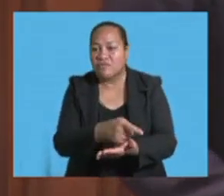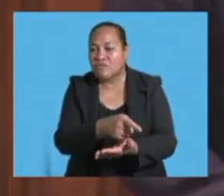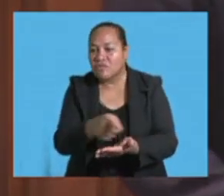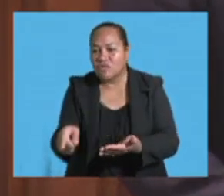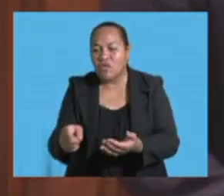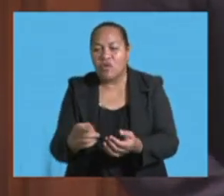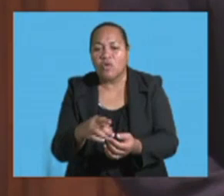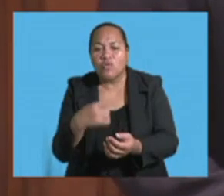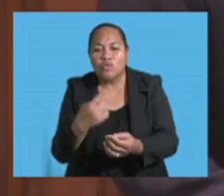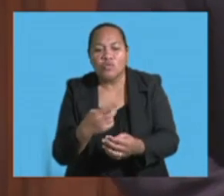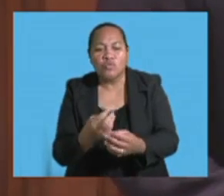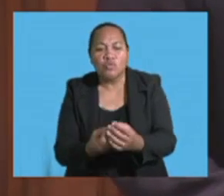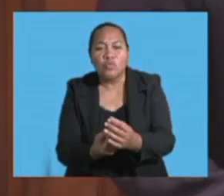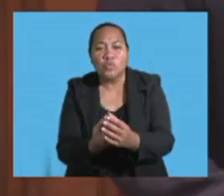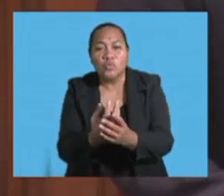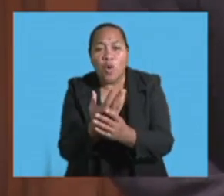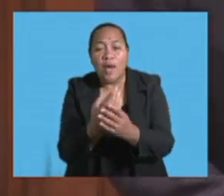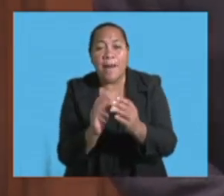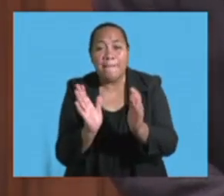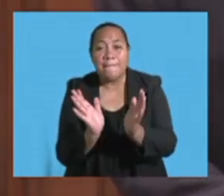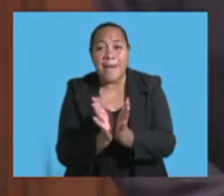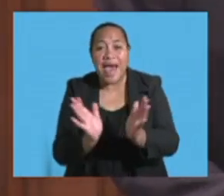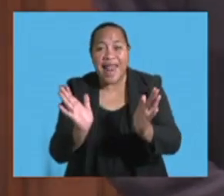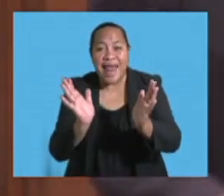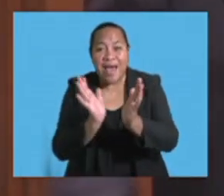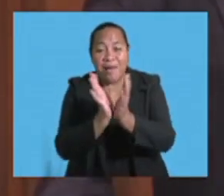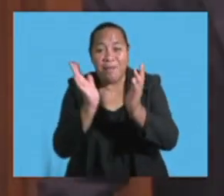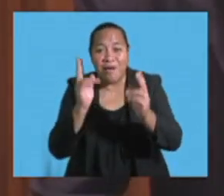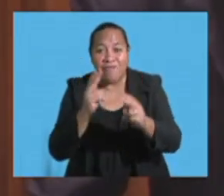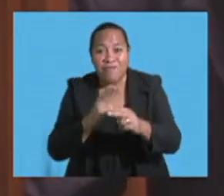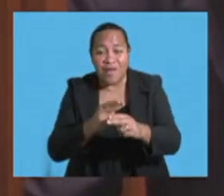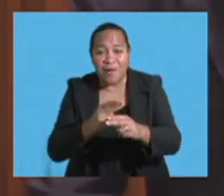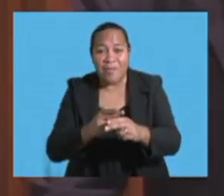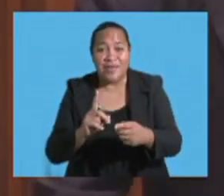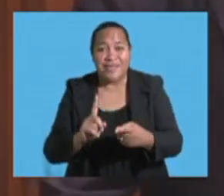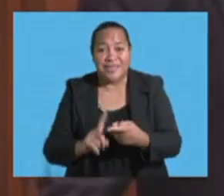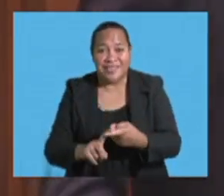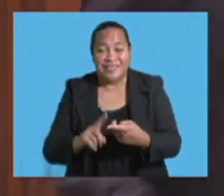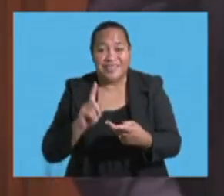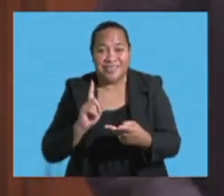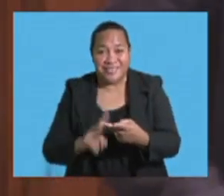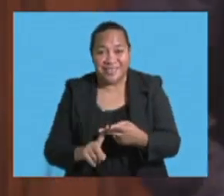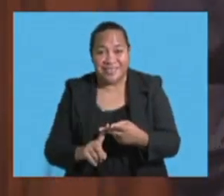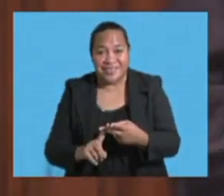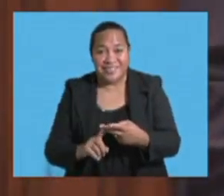growing pineapple farming, fruit growing,